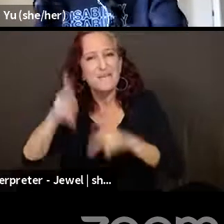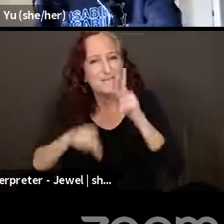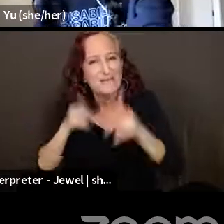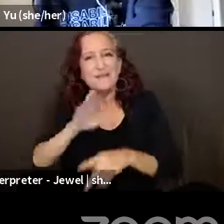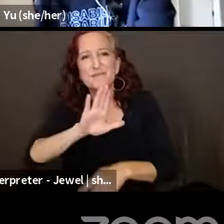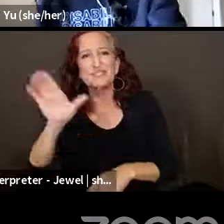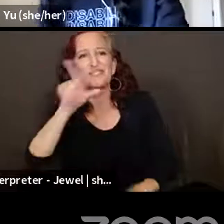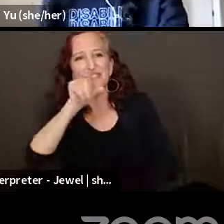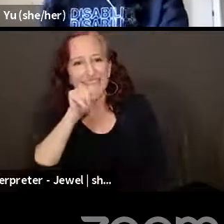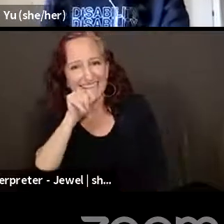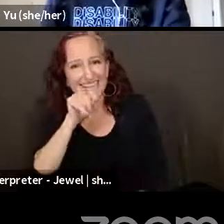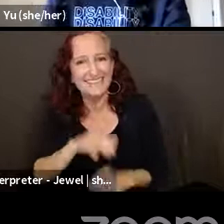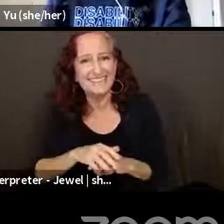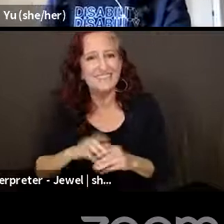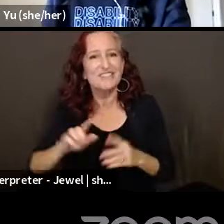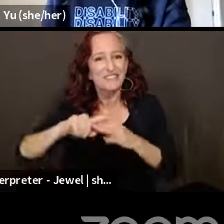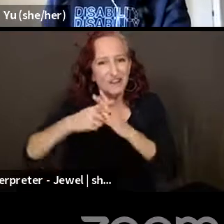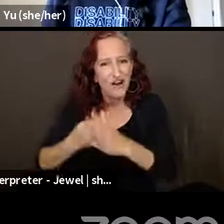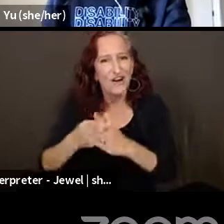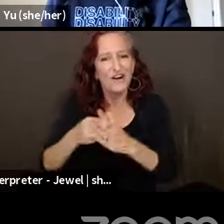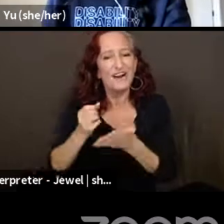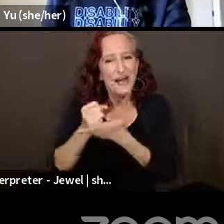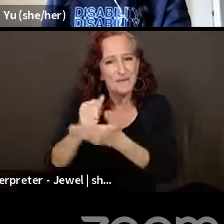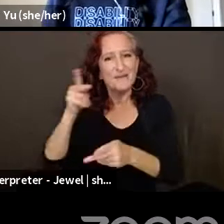Start cutting chicken.